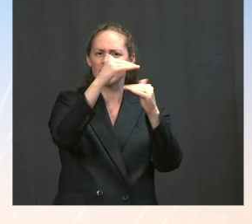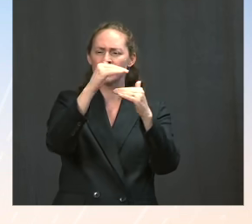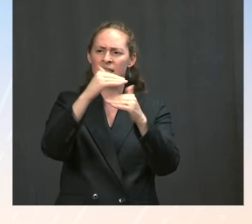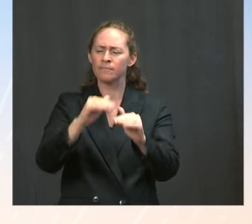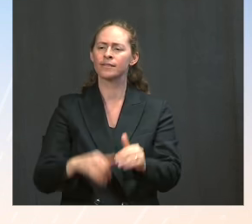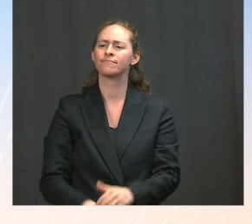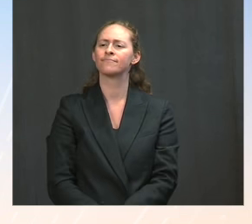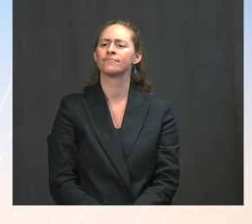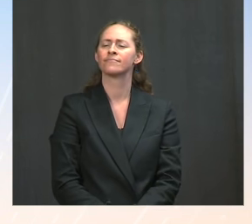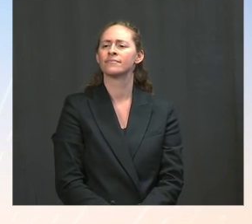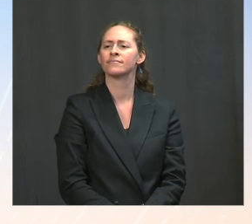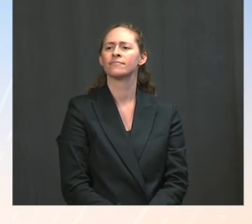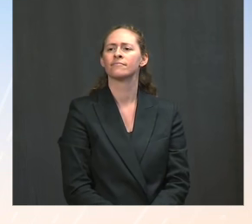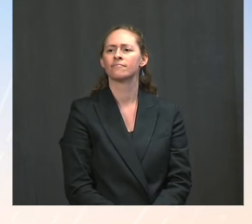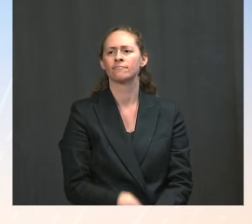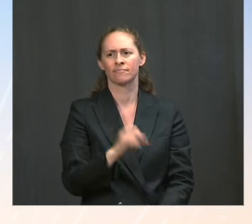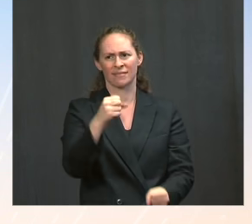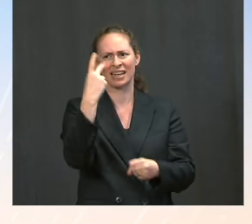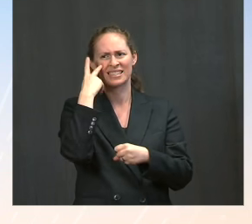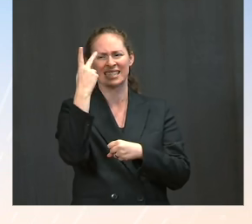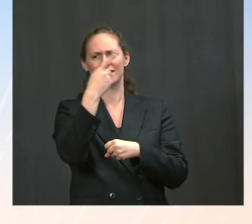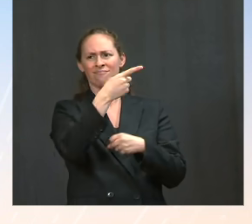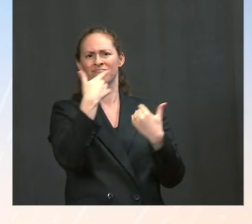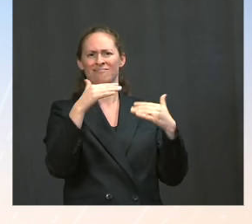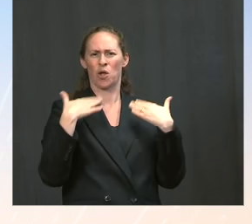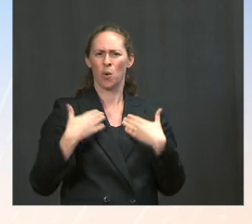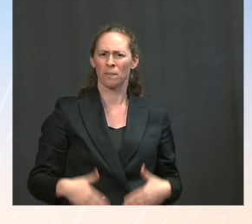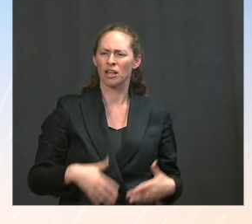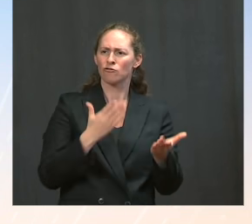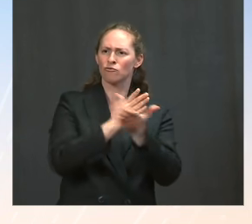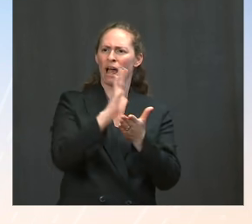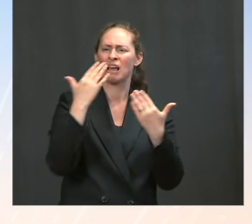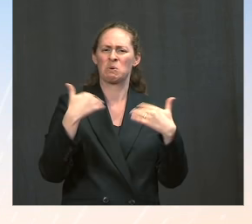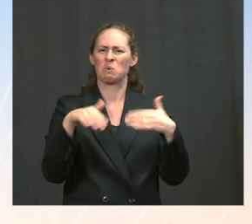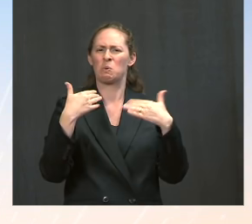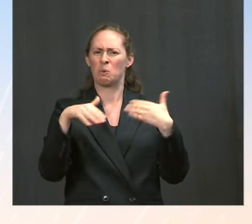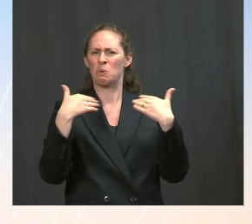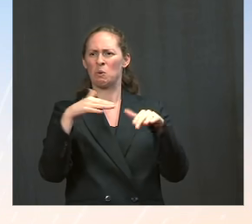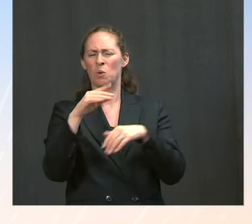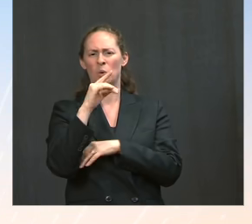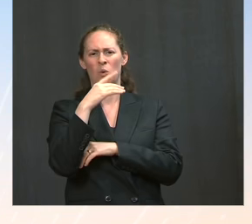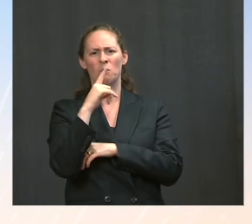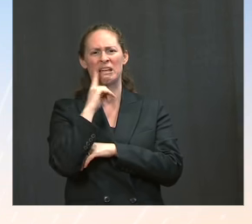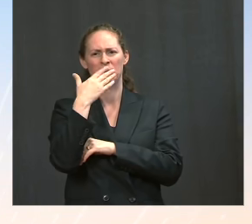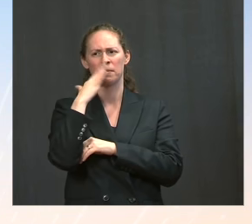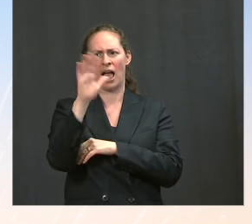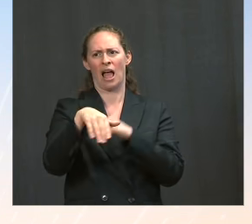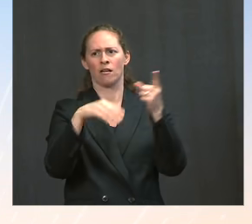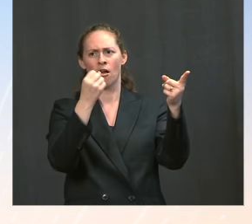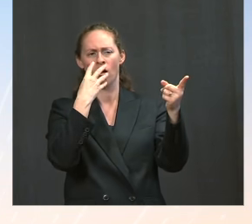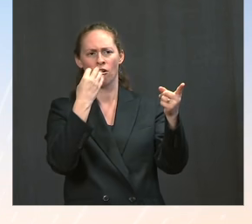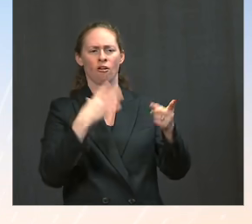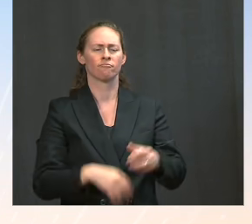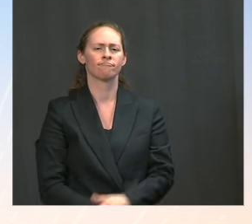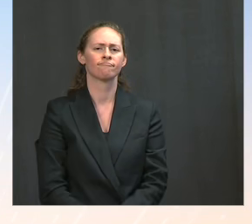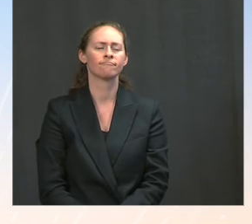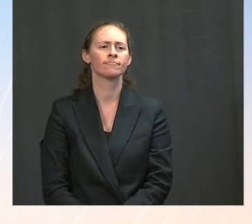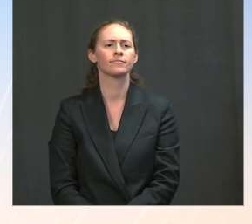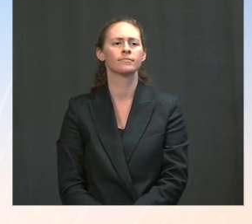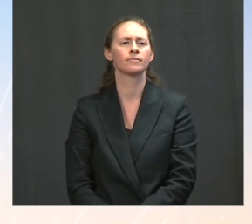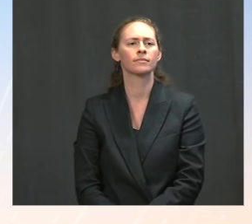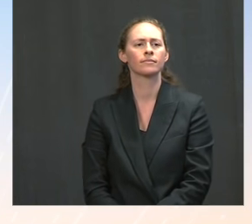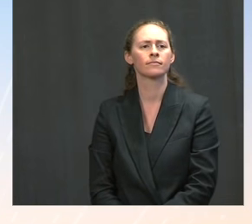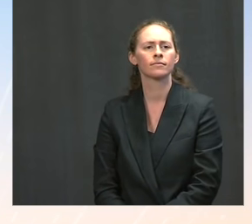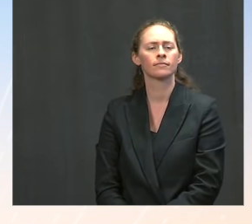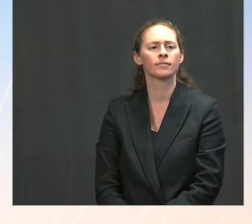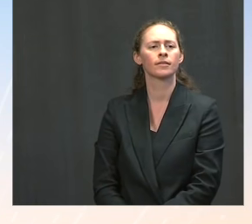on human rights activists in Hong Kong, and we continue to express that. Go ahead. You mentioned there had not been a decision to change